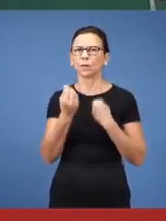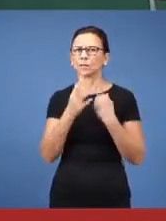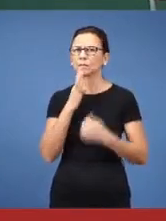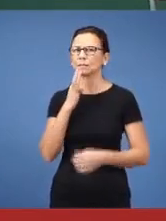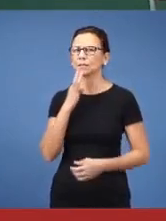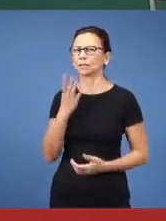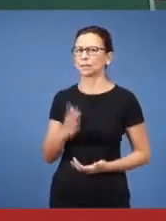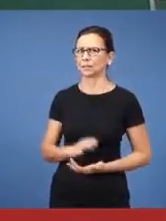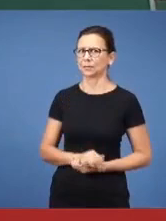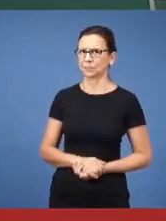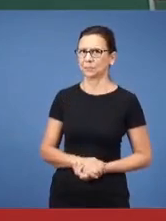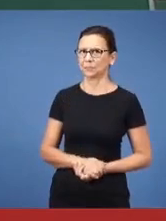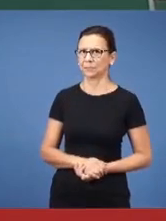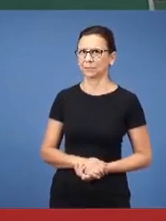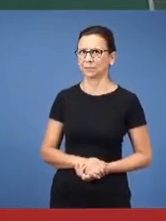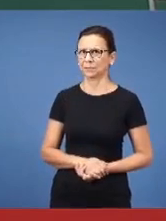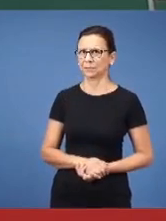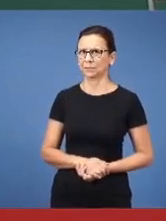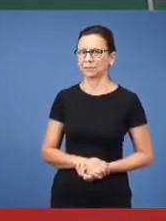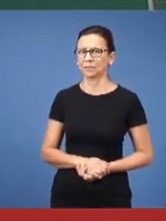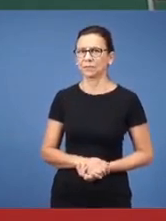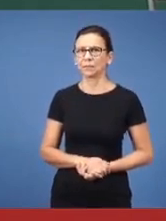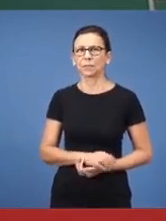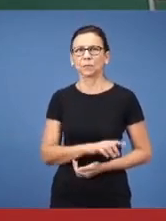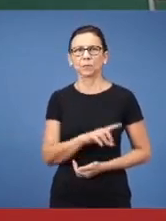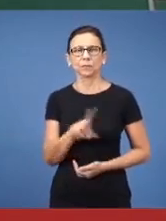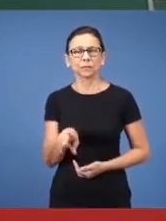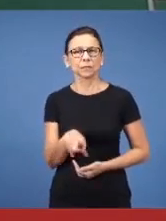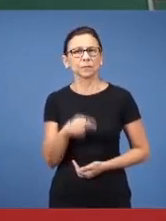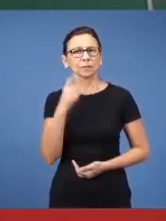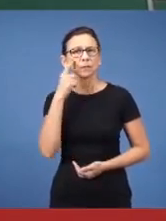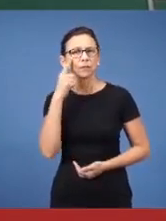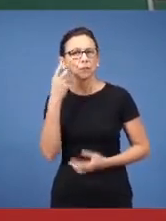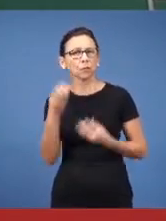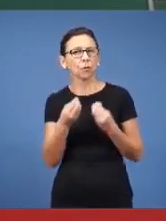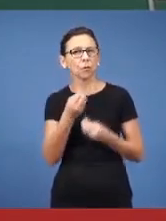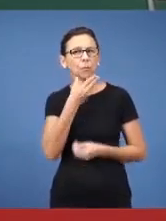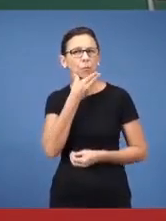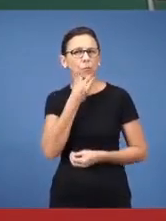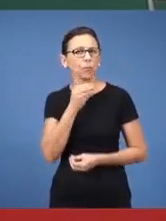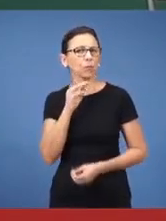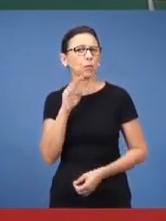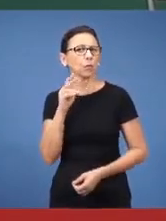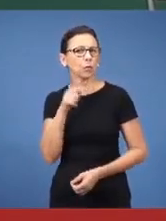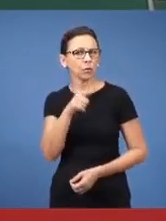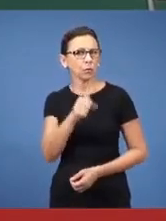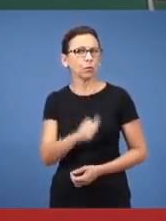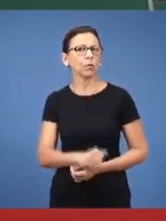that she needs to meet. She needs to see his face, his intentions.